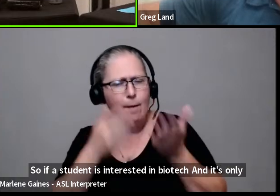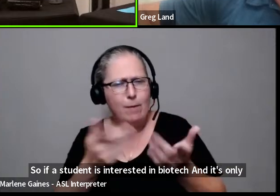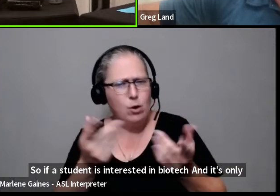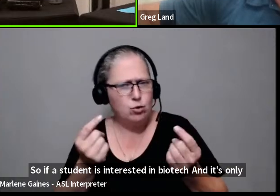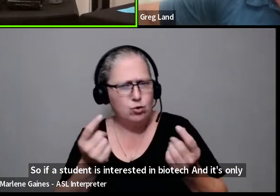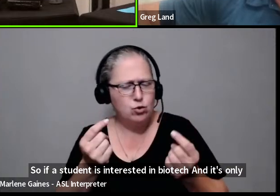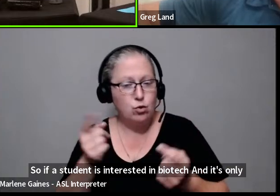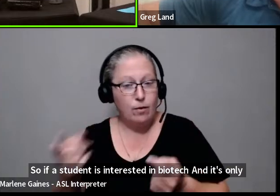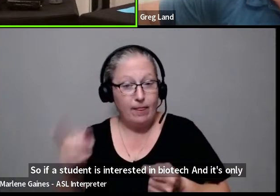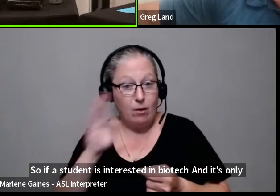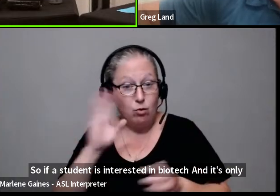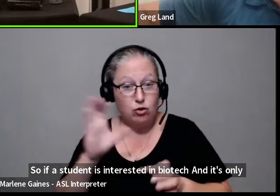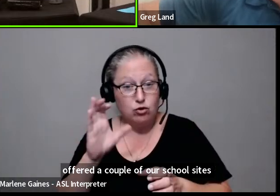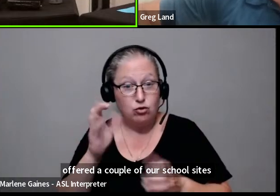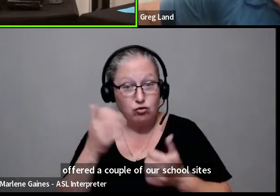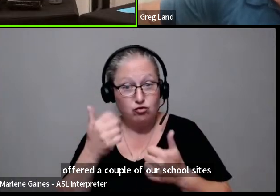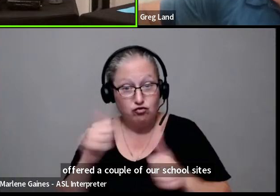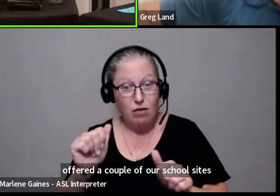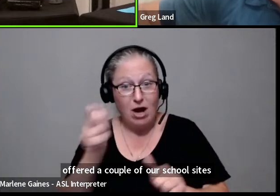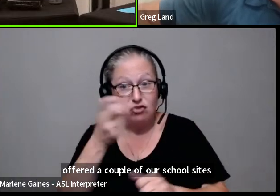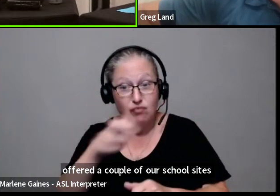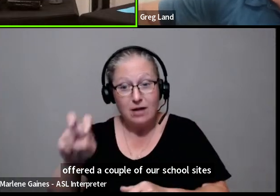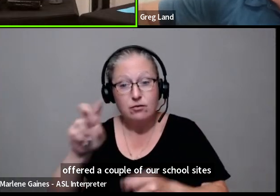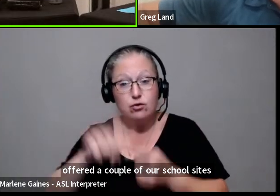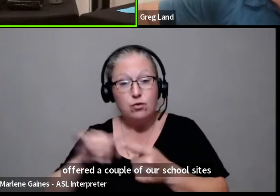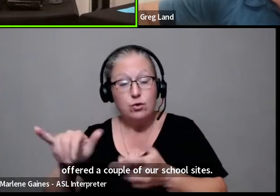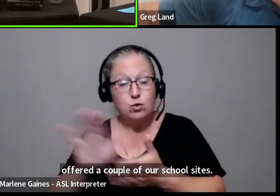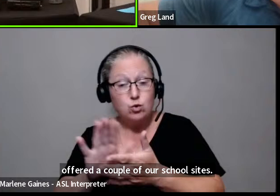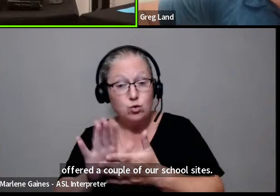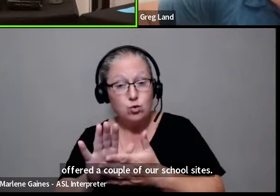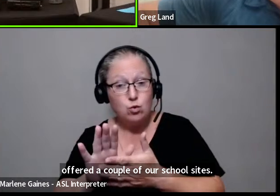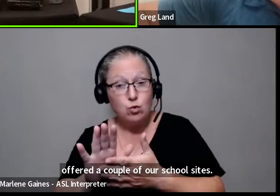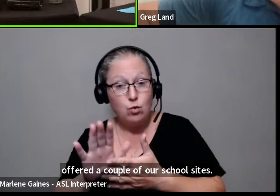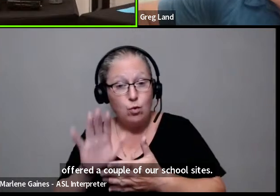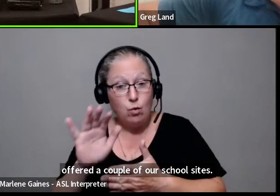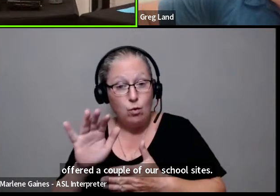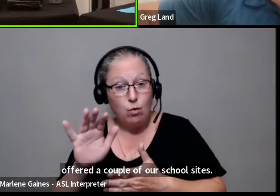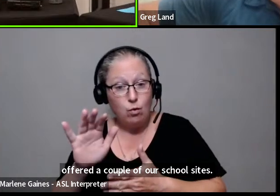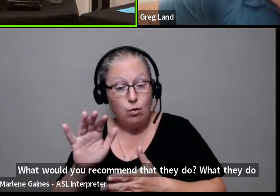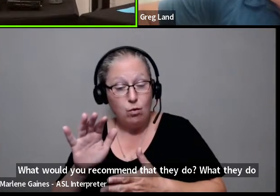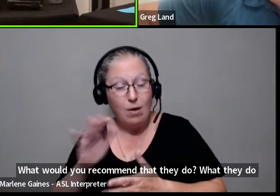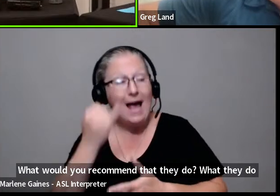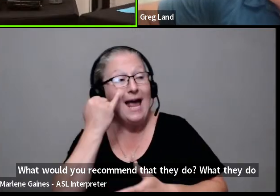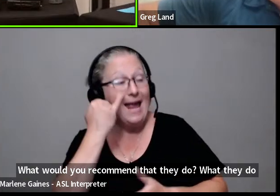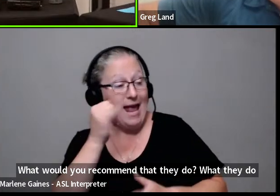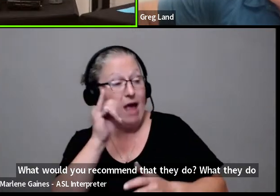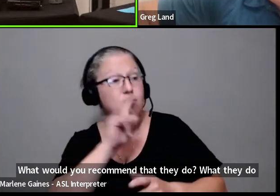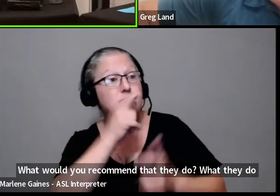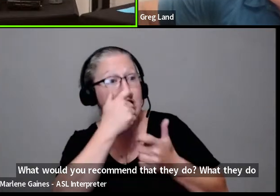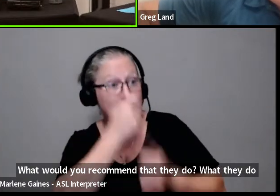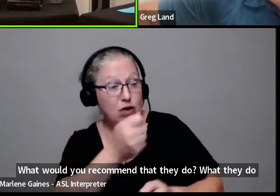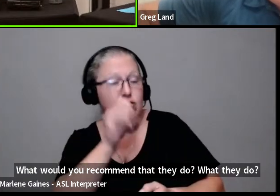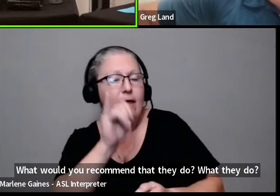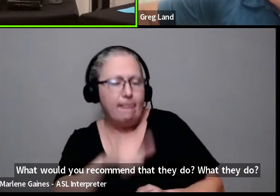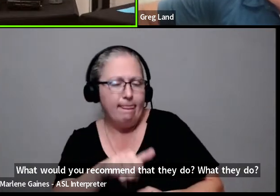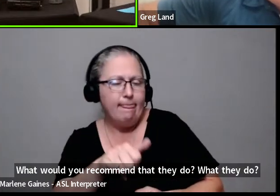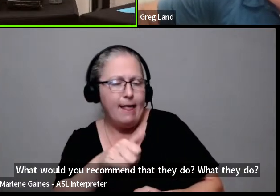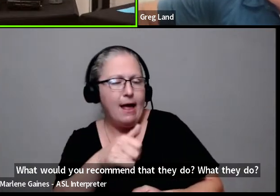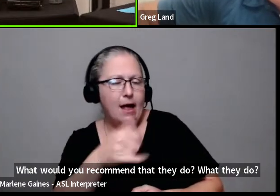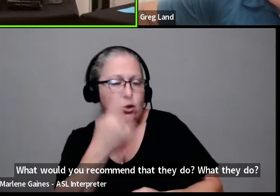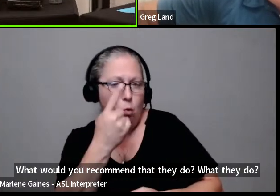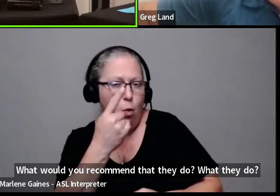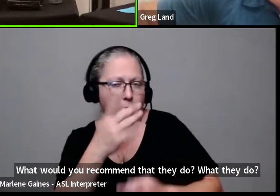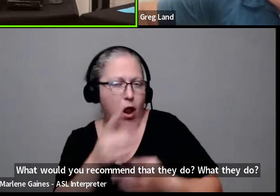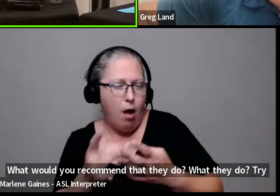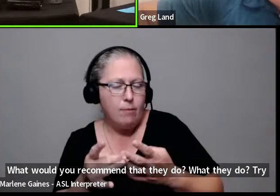Would they try to transfer into the school that has? I mean, if they're that interested, I think that's one way to go. I mean, I